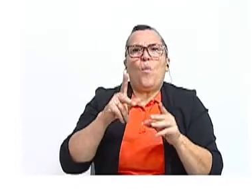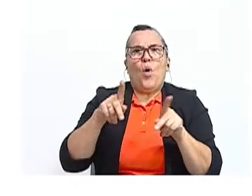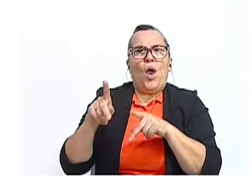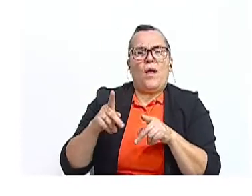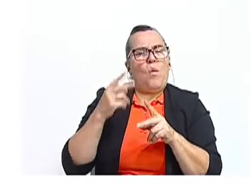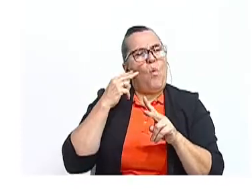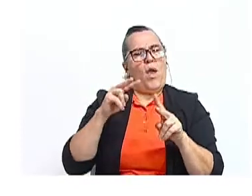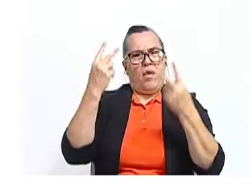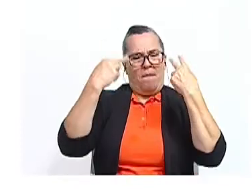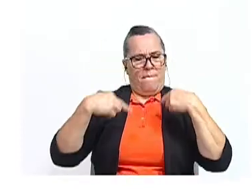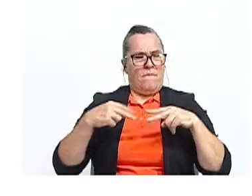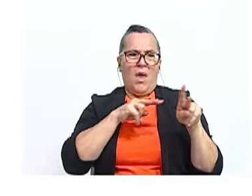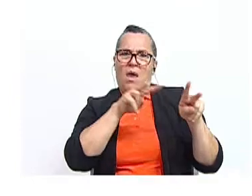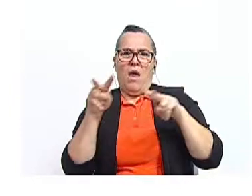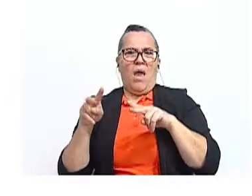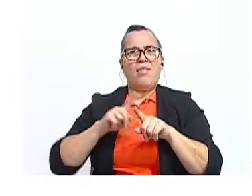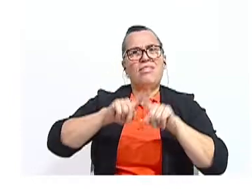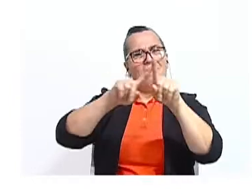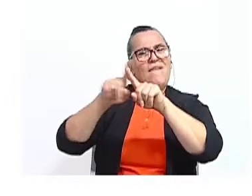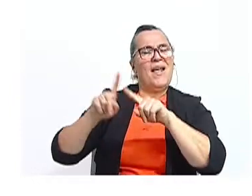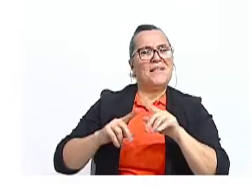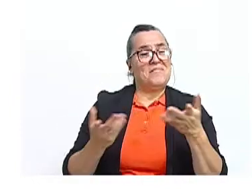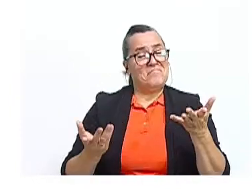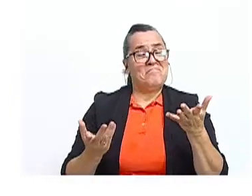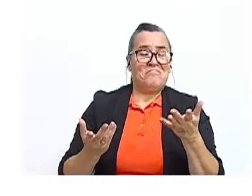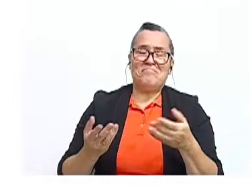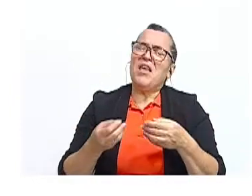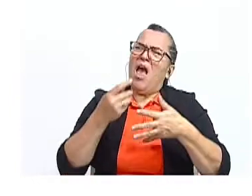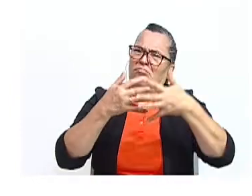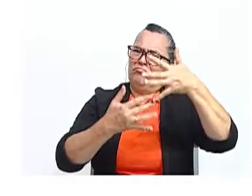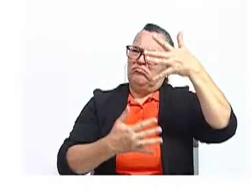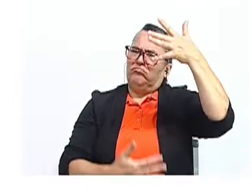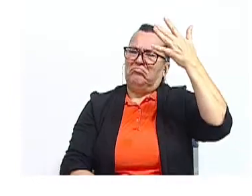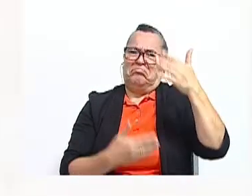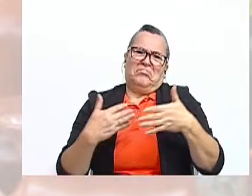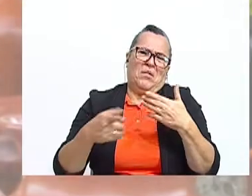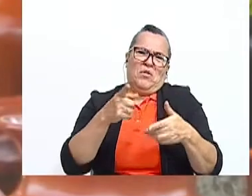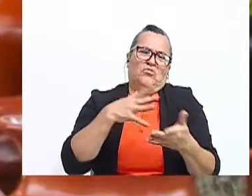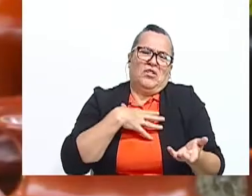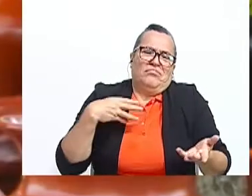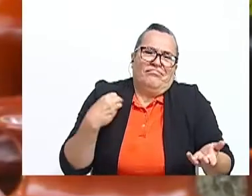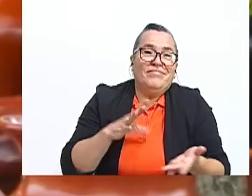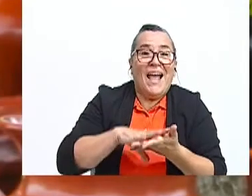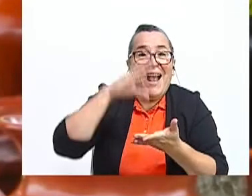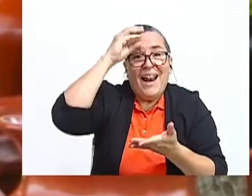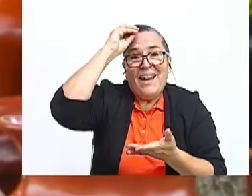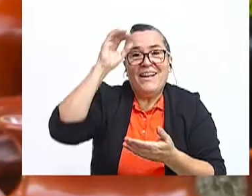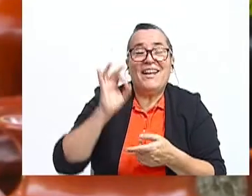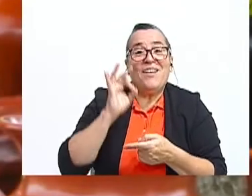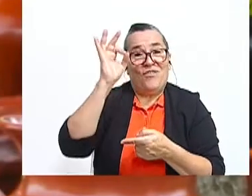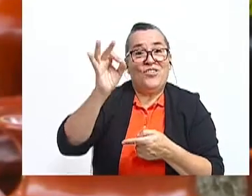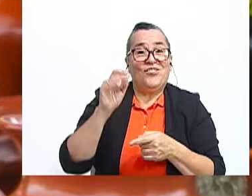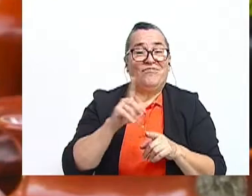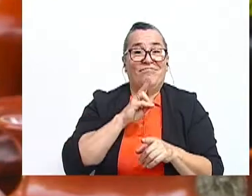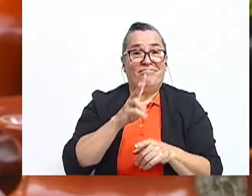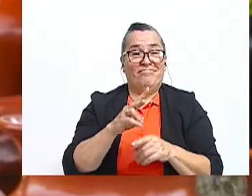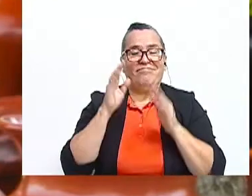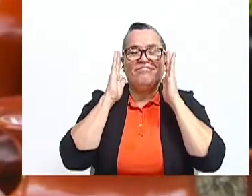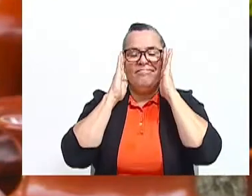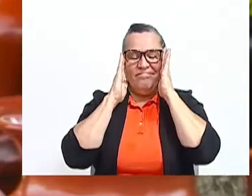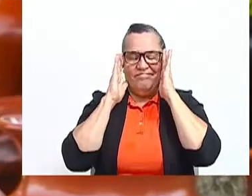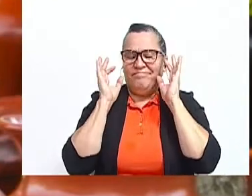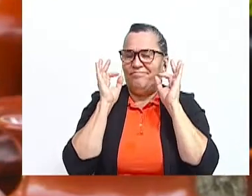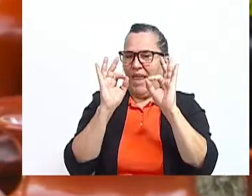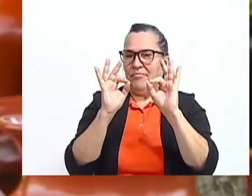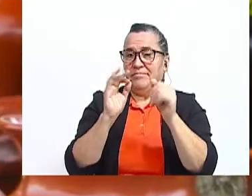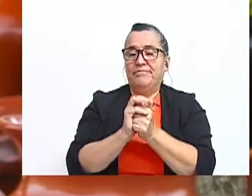different. Okay, well, very good. And there are many other things that maybe you would like to learn in the future, right? So, very